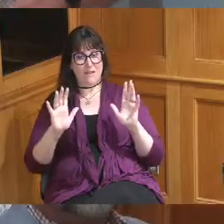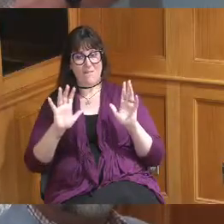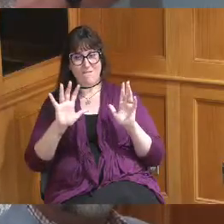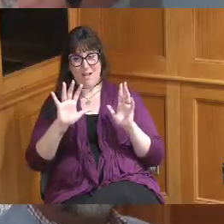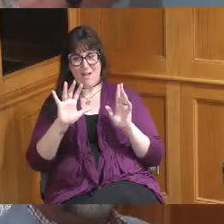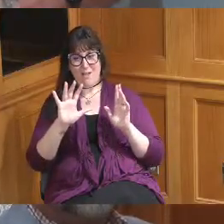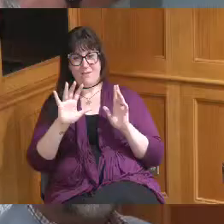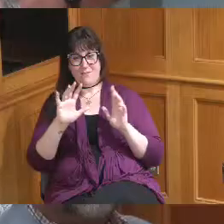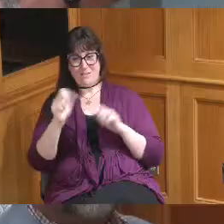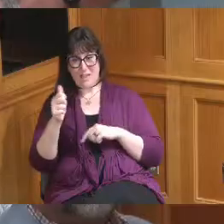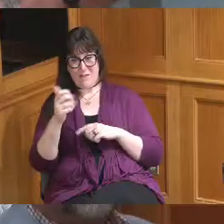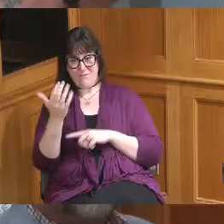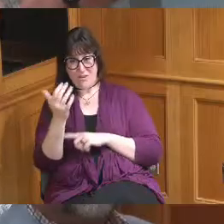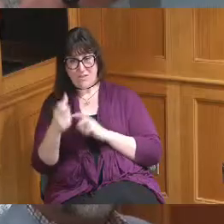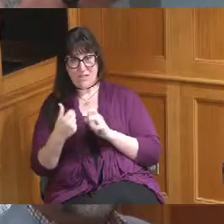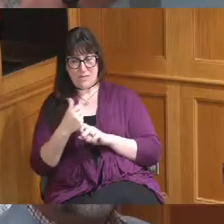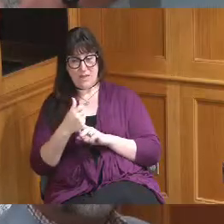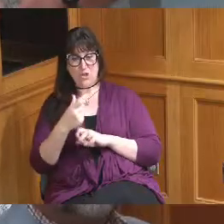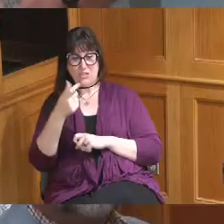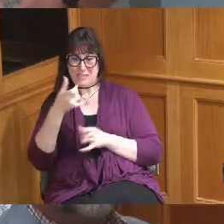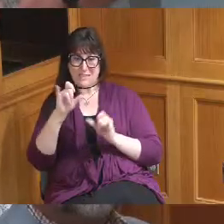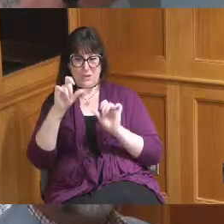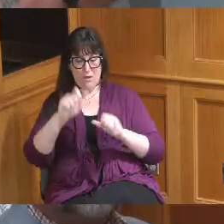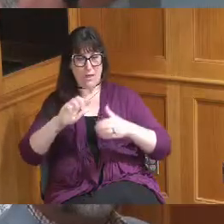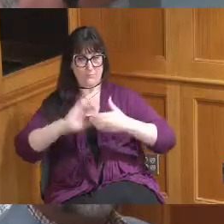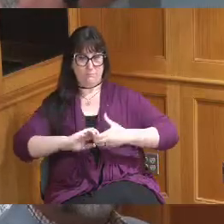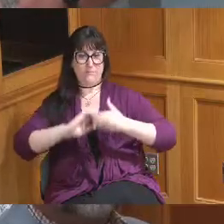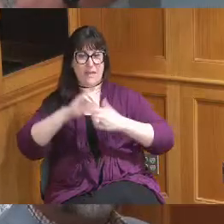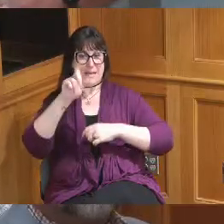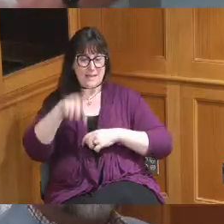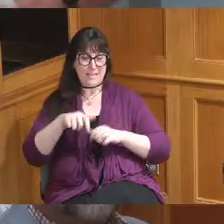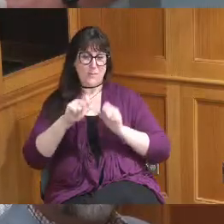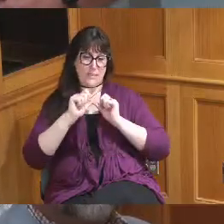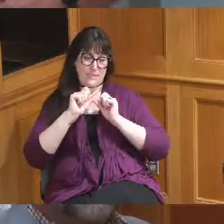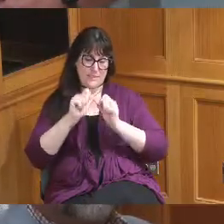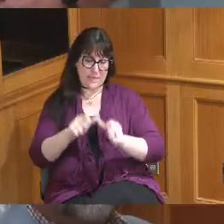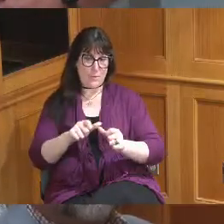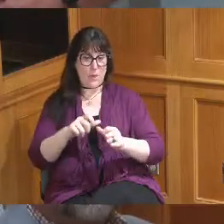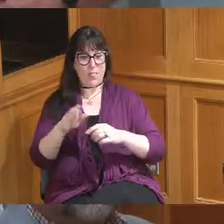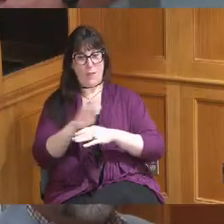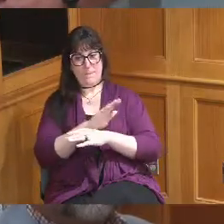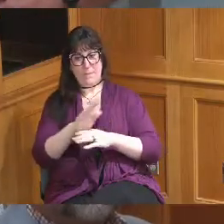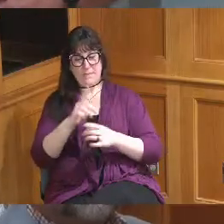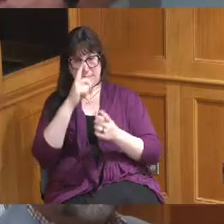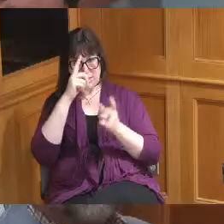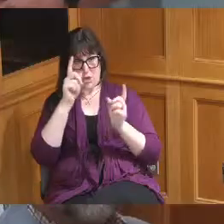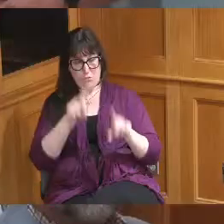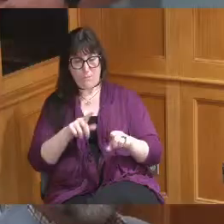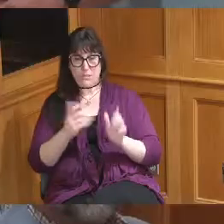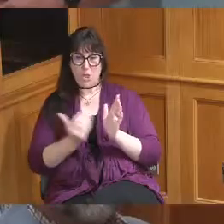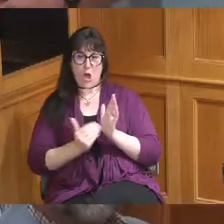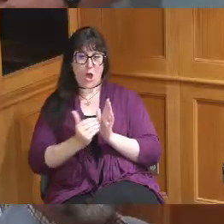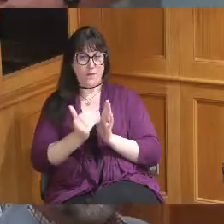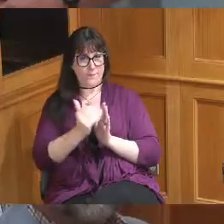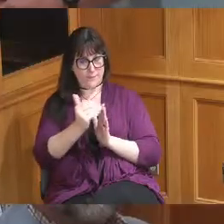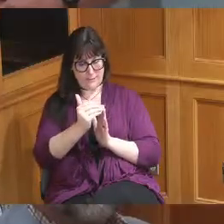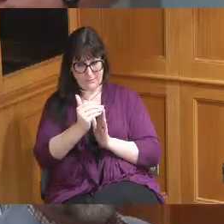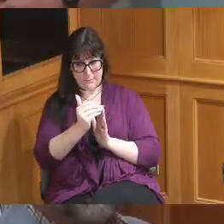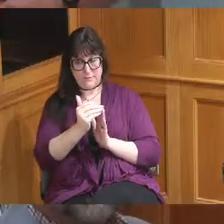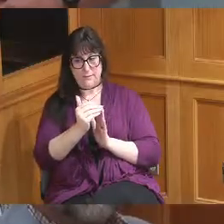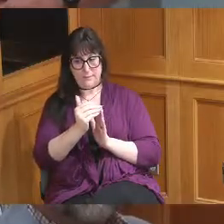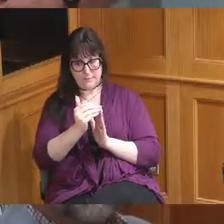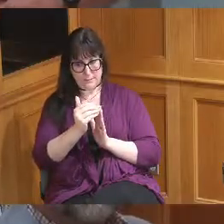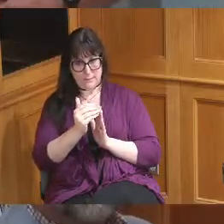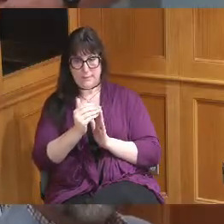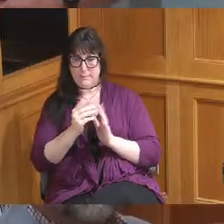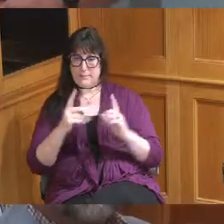15 years down the road. It needs to be sustainable. These business agreements are oftentimes fraught